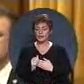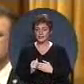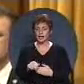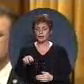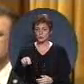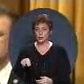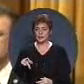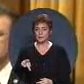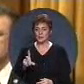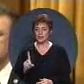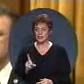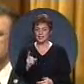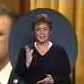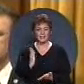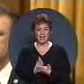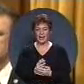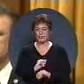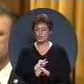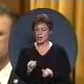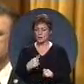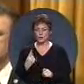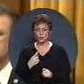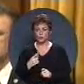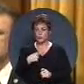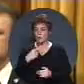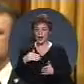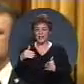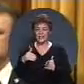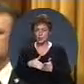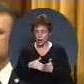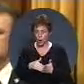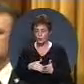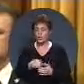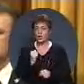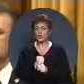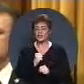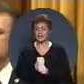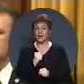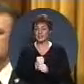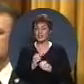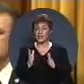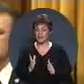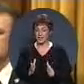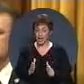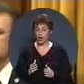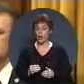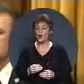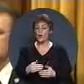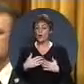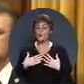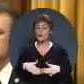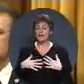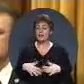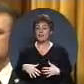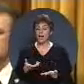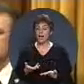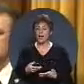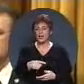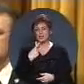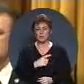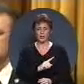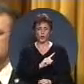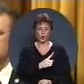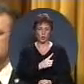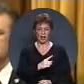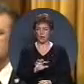being done by our aid workers in Afghanistan. He talks about $1, Mr. Speaker. The truth is this. $100 million a